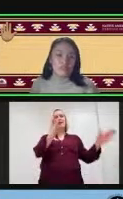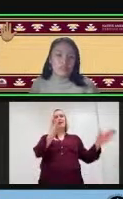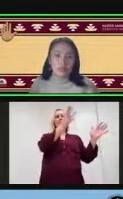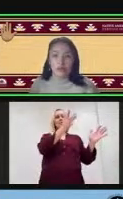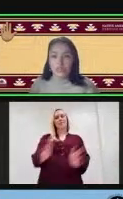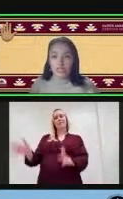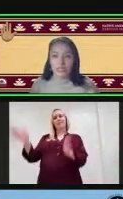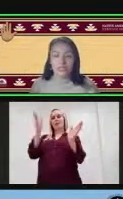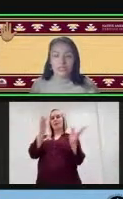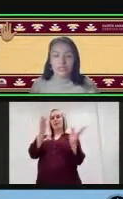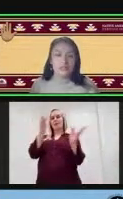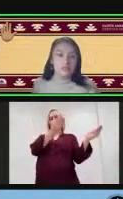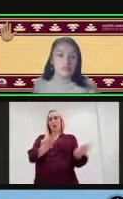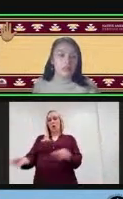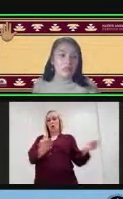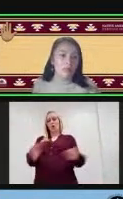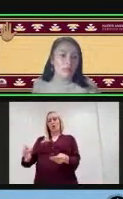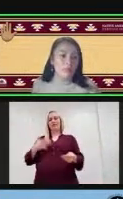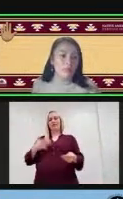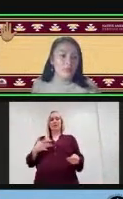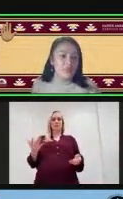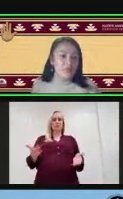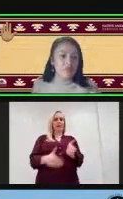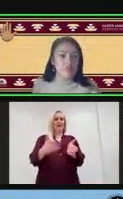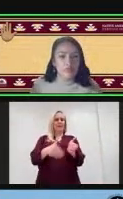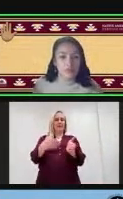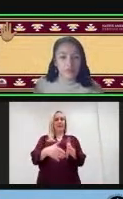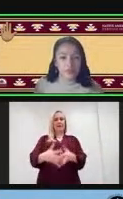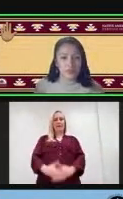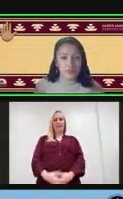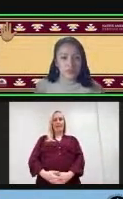felt somewhat redundant.